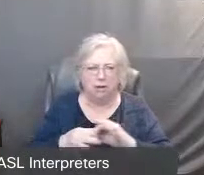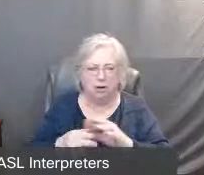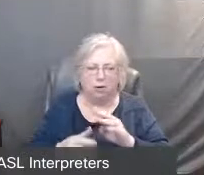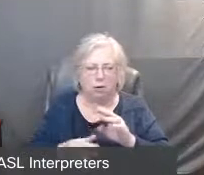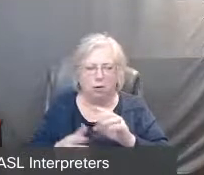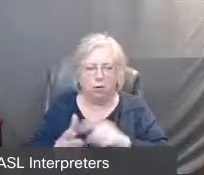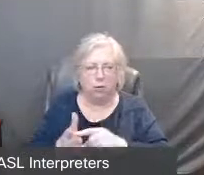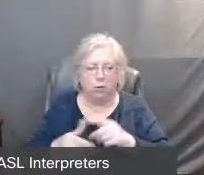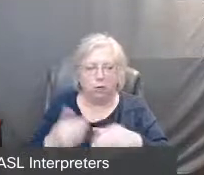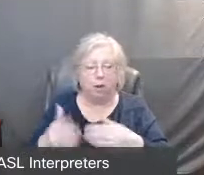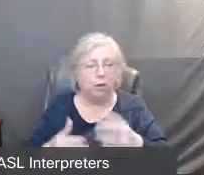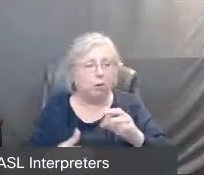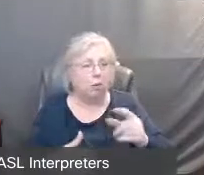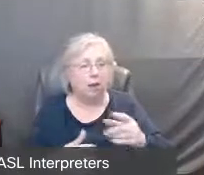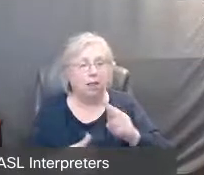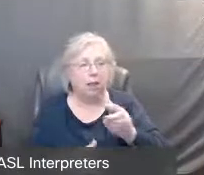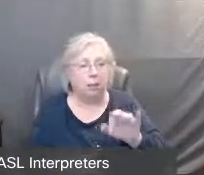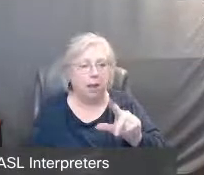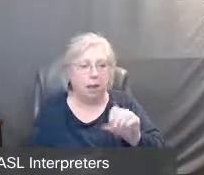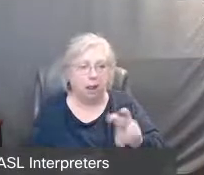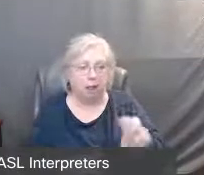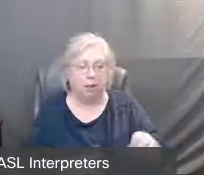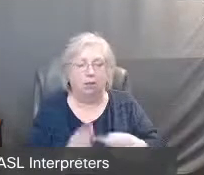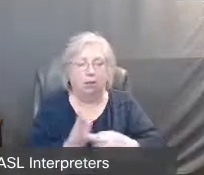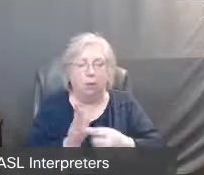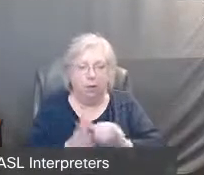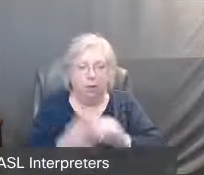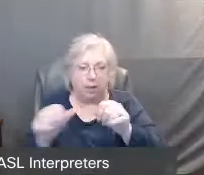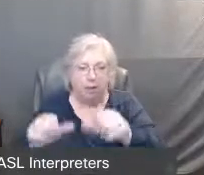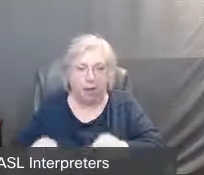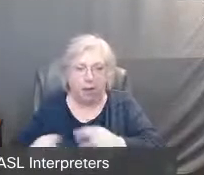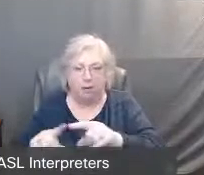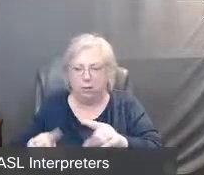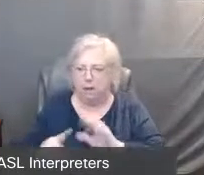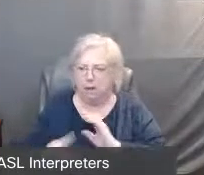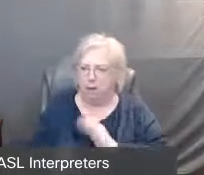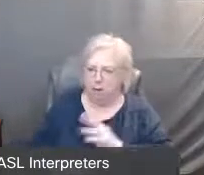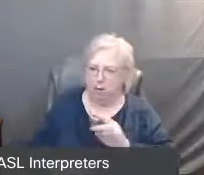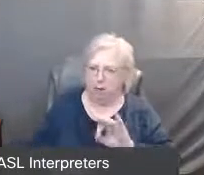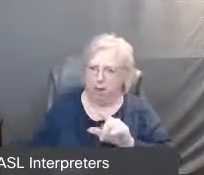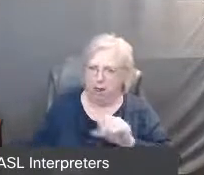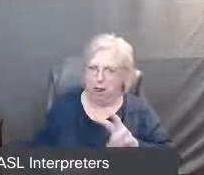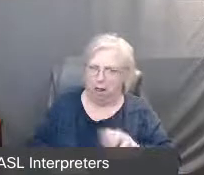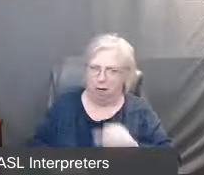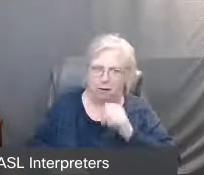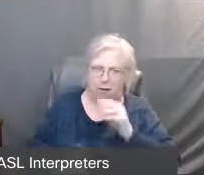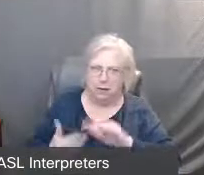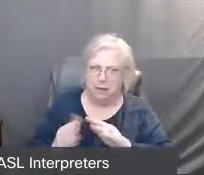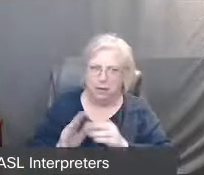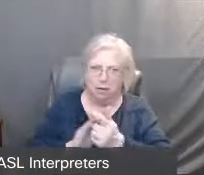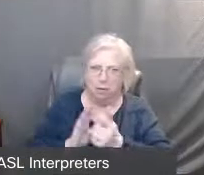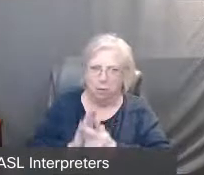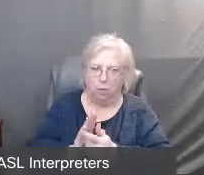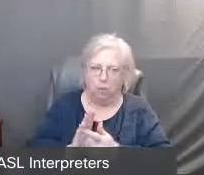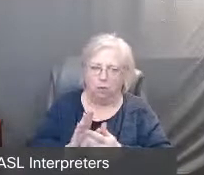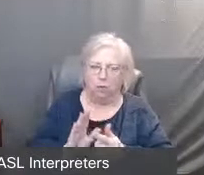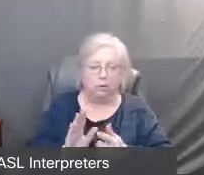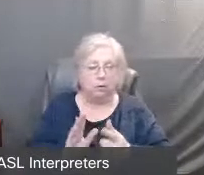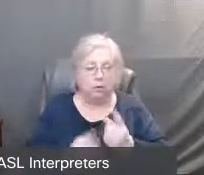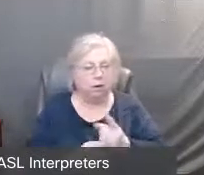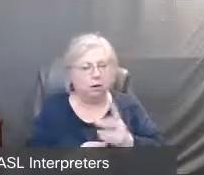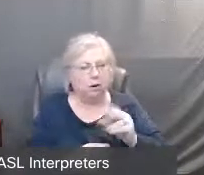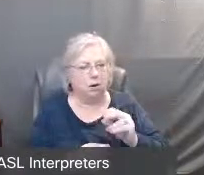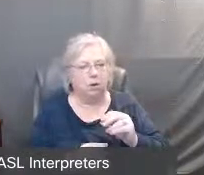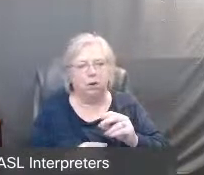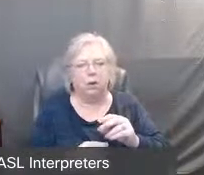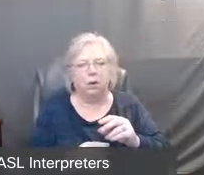they were required under your bylaws to post. But that's our bylaws. That's not the city ordinance, right? Well,